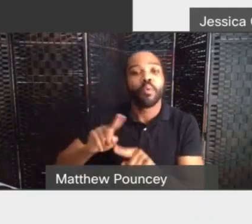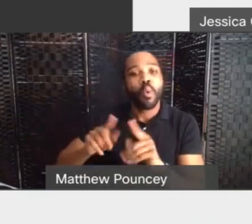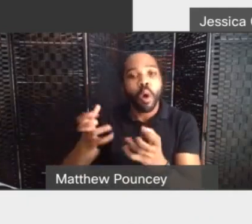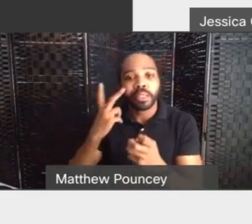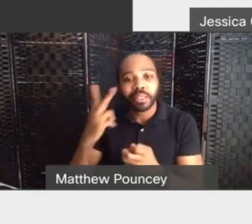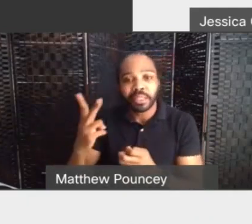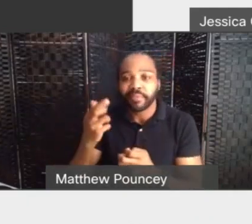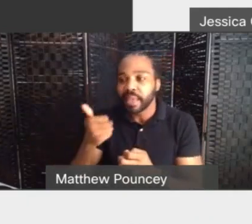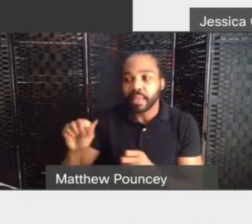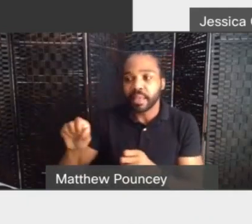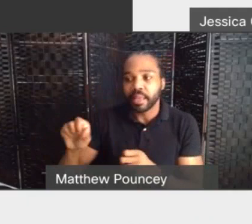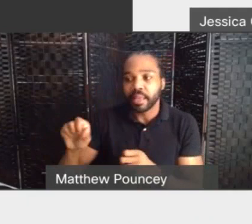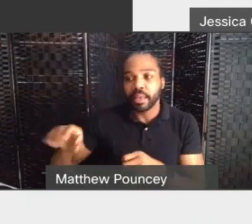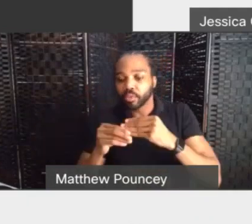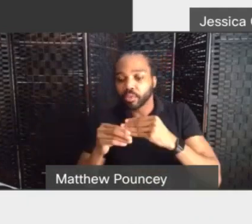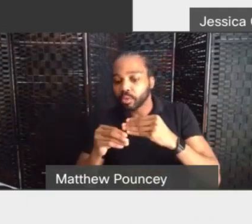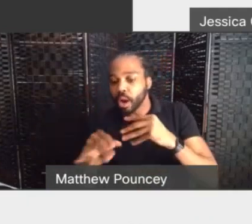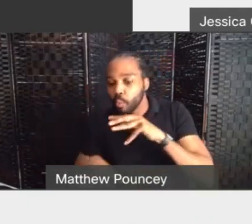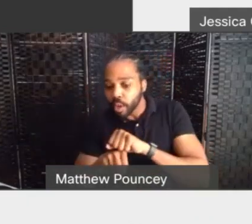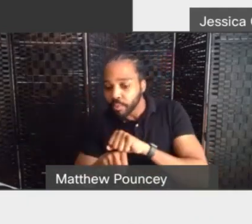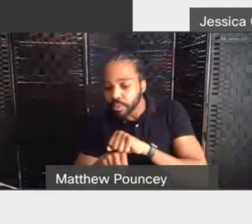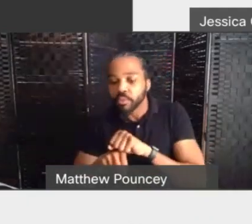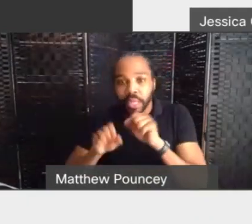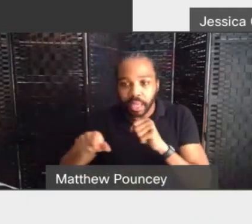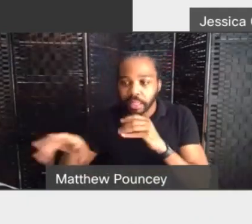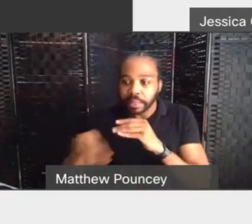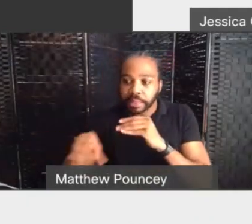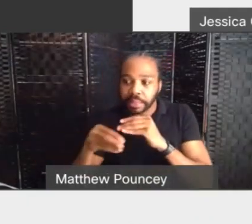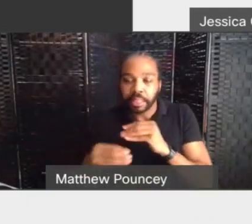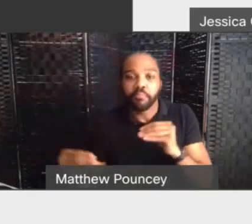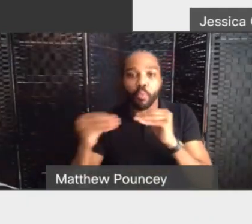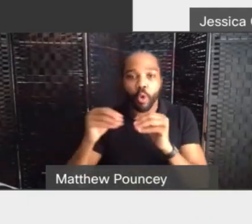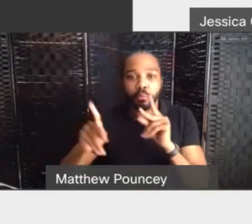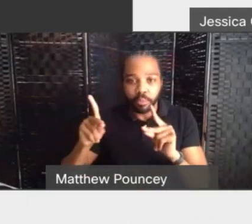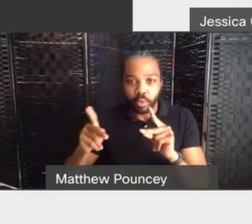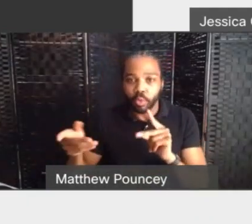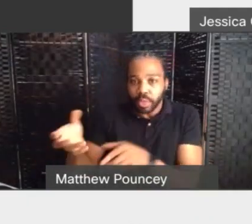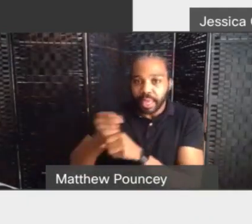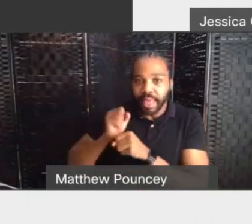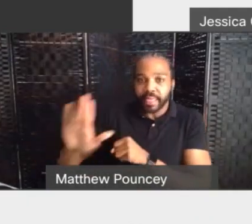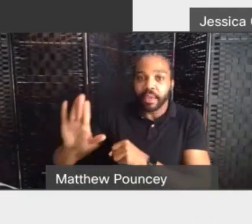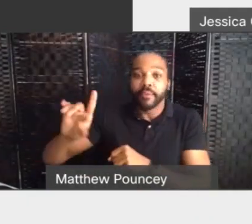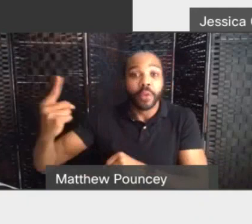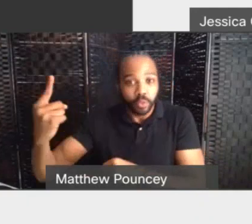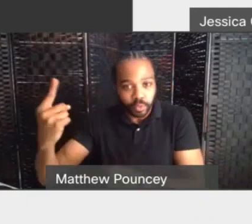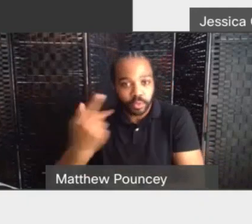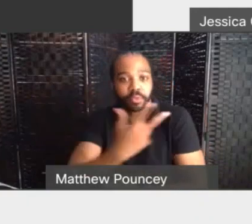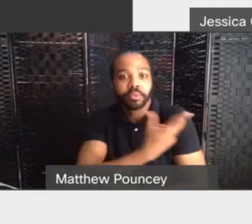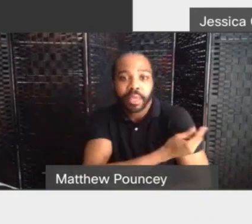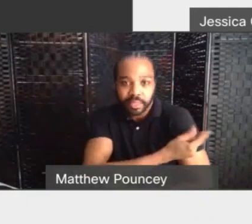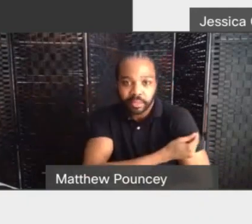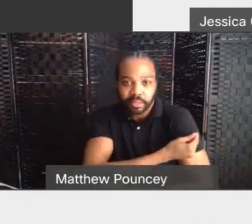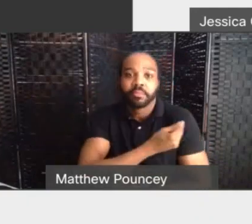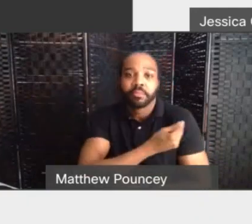in that time frame, if we could put more people to get their first dose in that